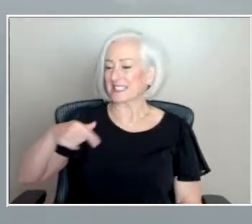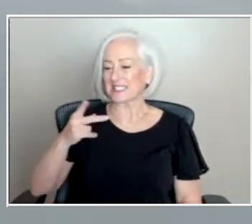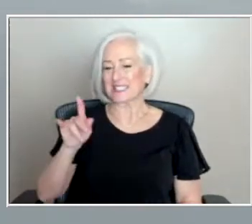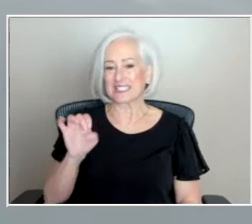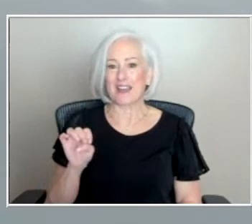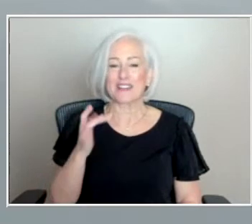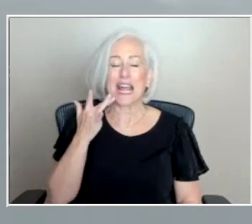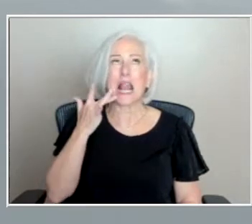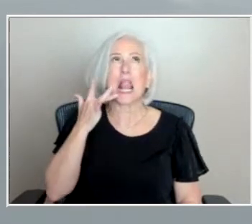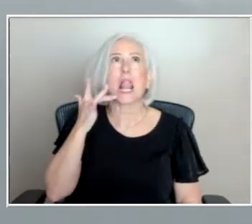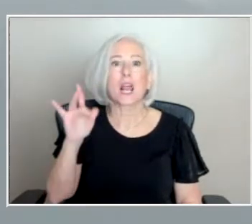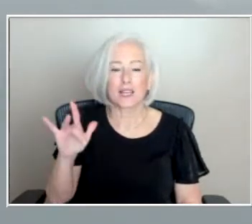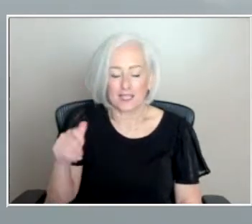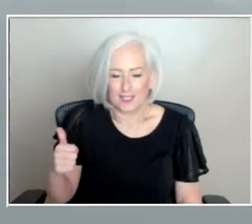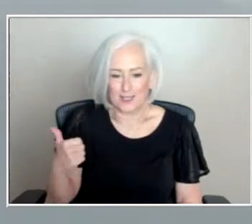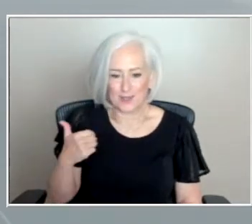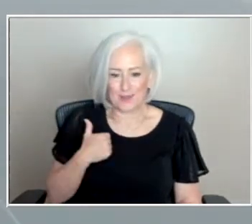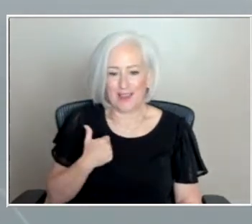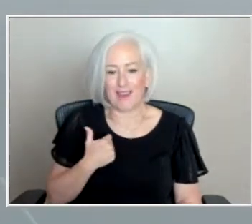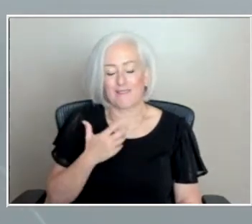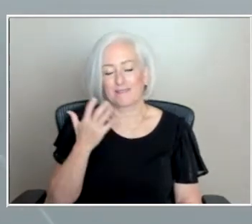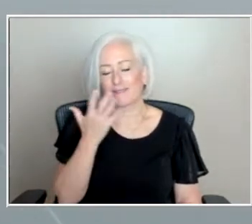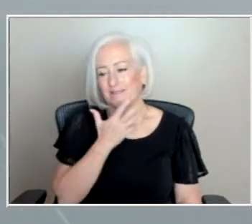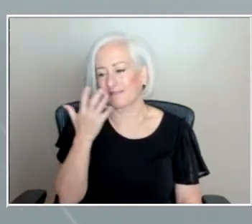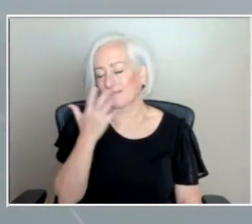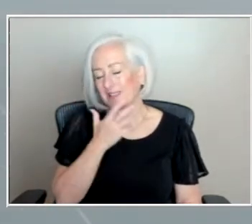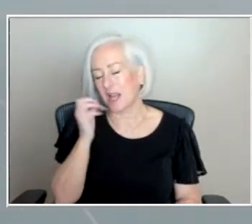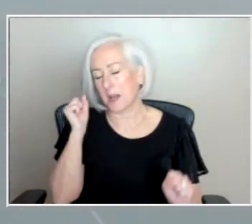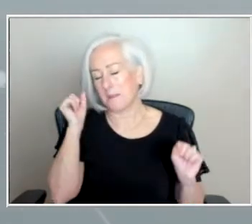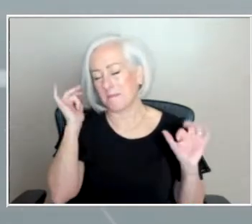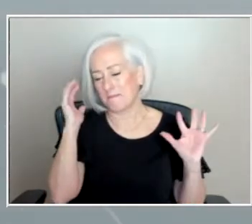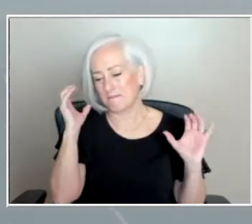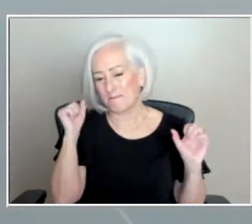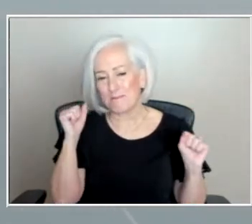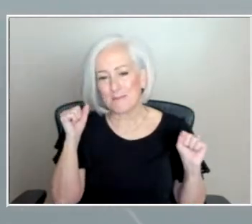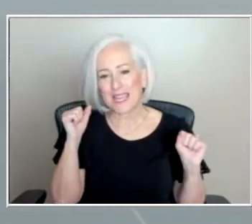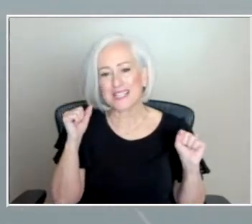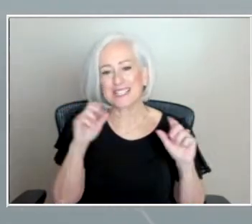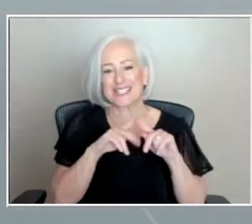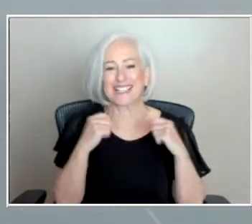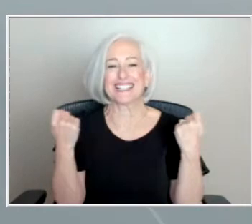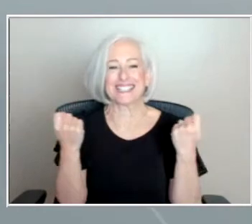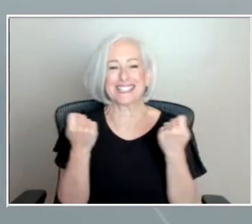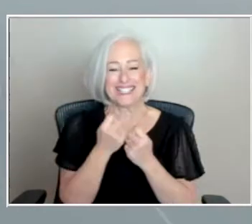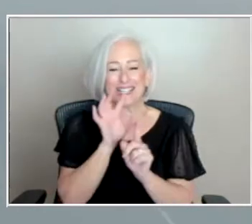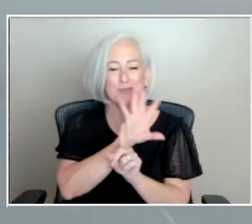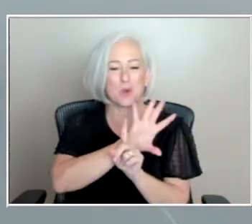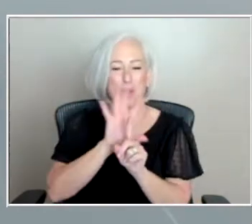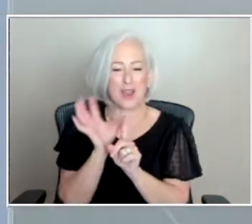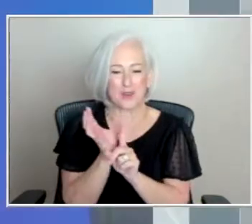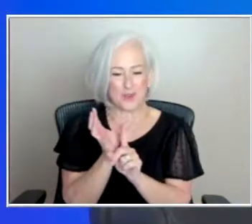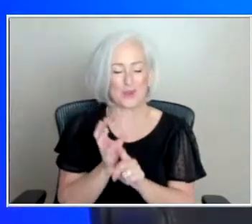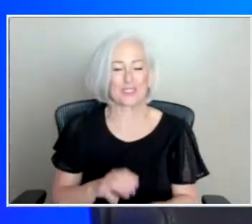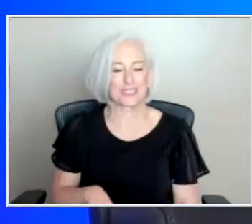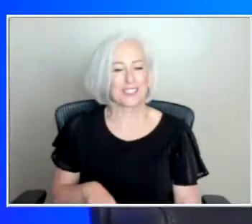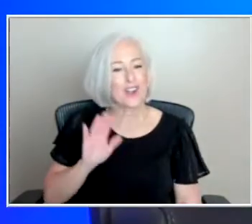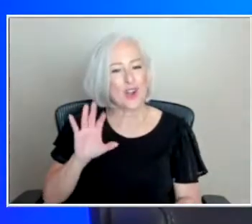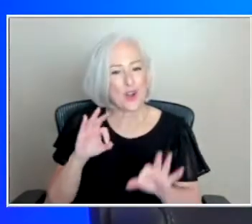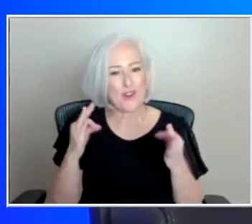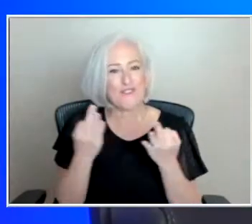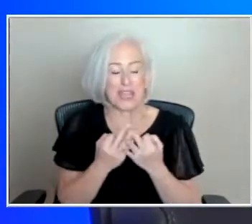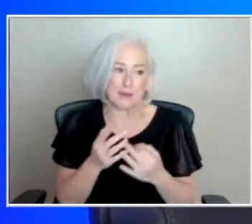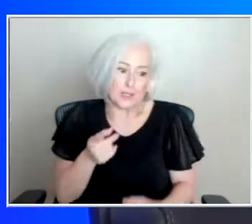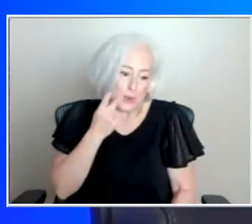lucky for having such an incredible team around her. Her family, you can really tell